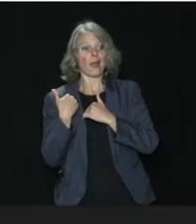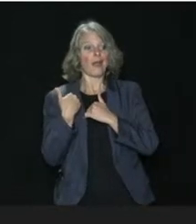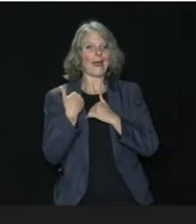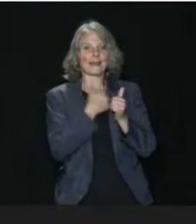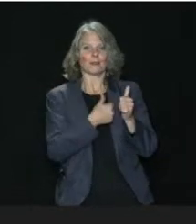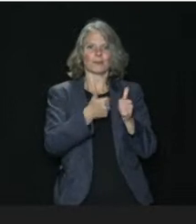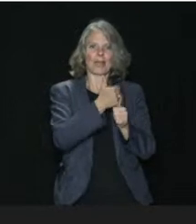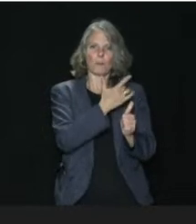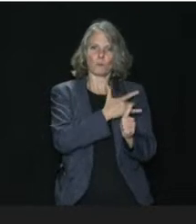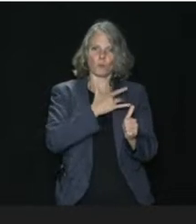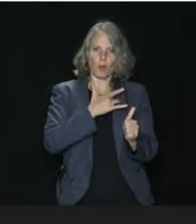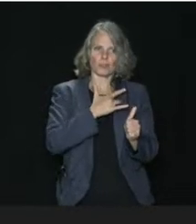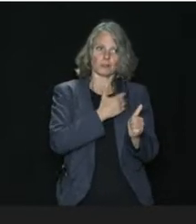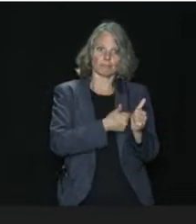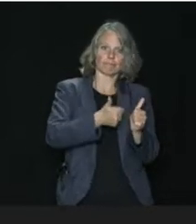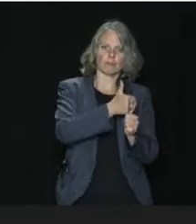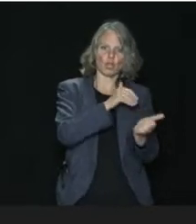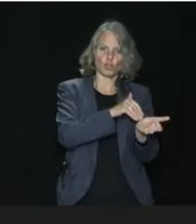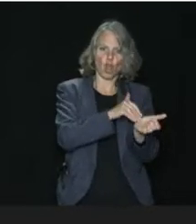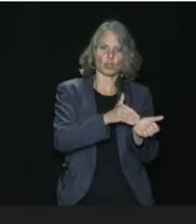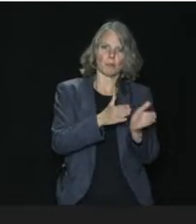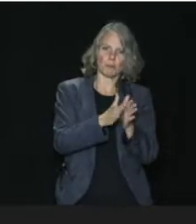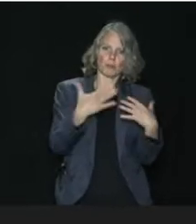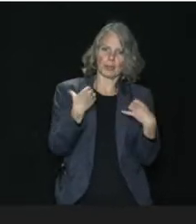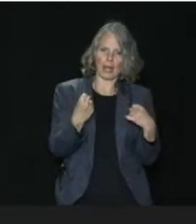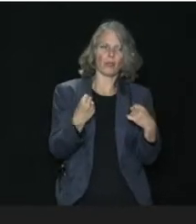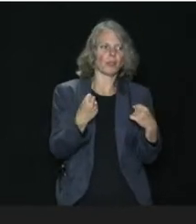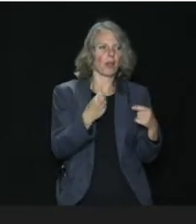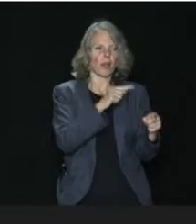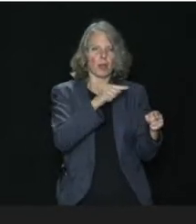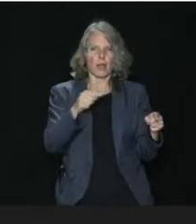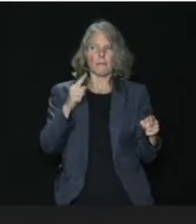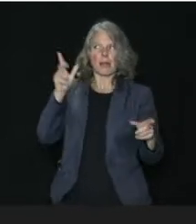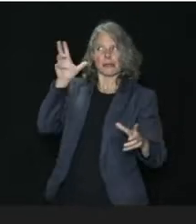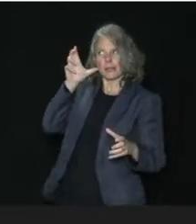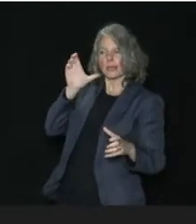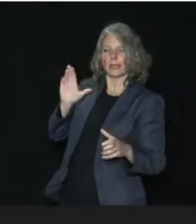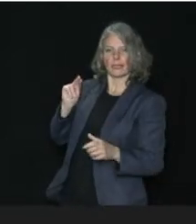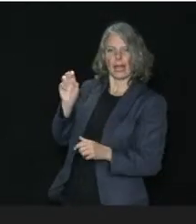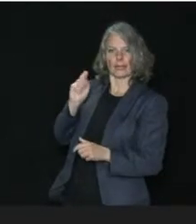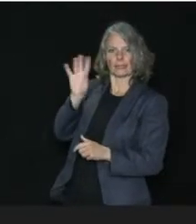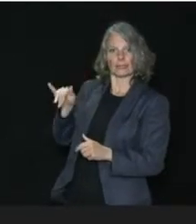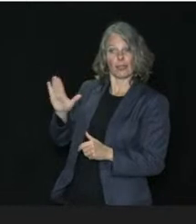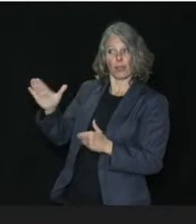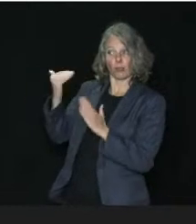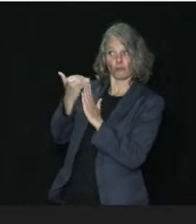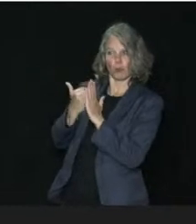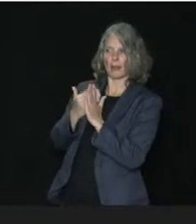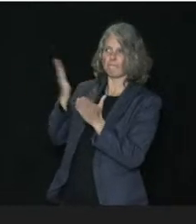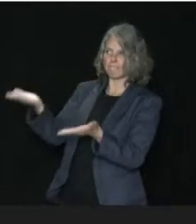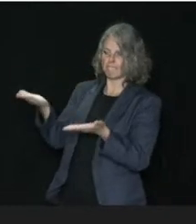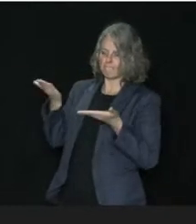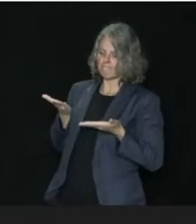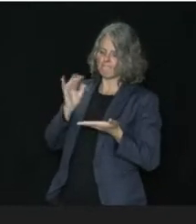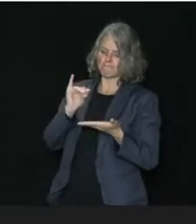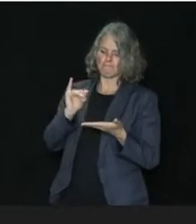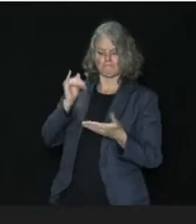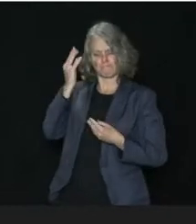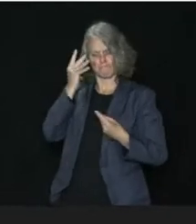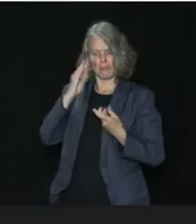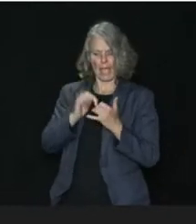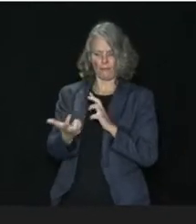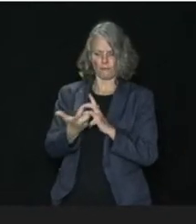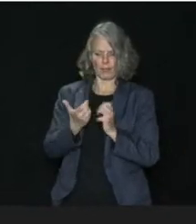province. That must take into consideration the recommendations made by the National Advisory Committee on Immunization, but